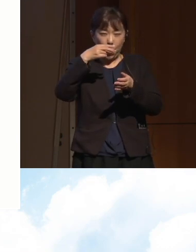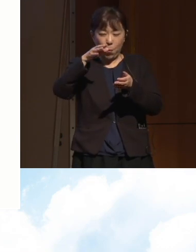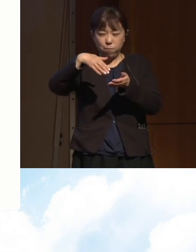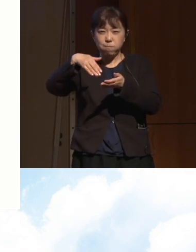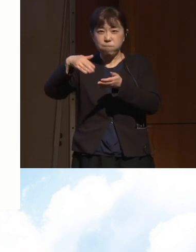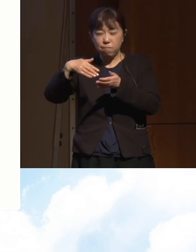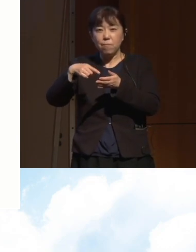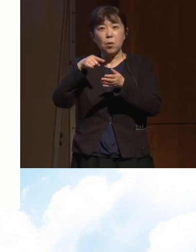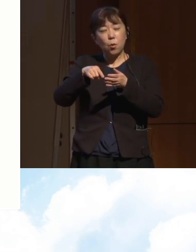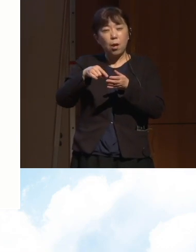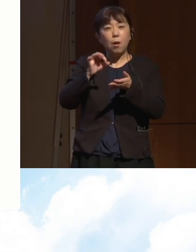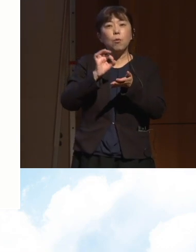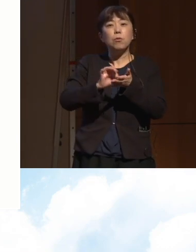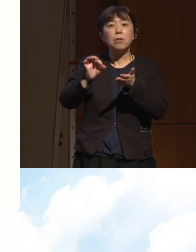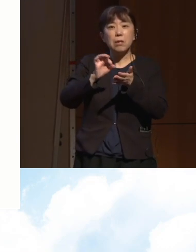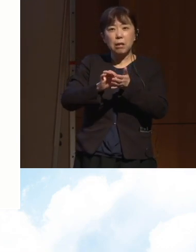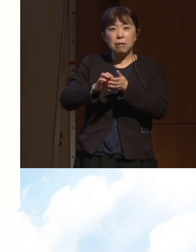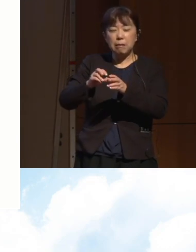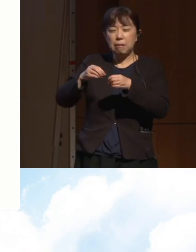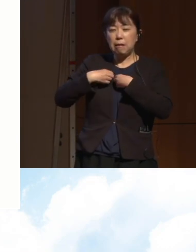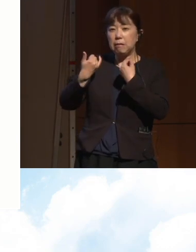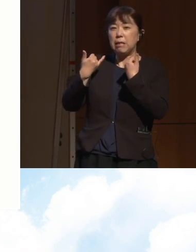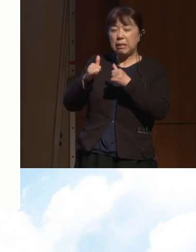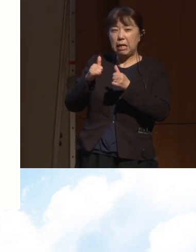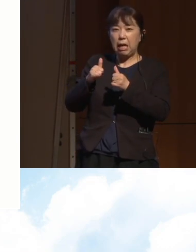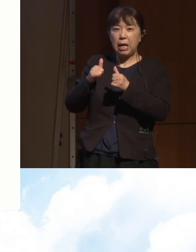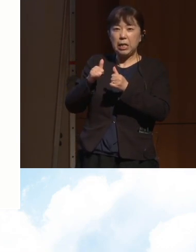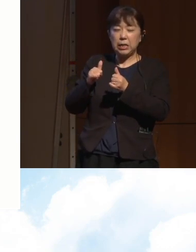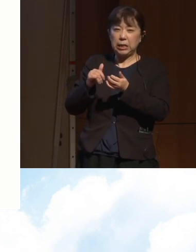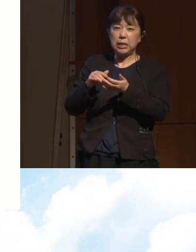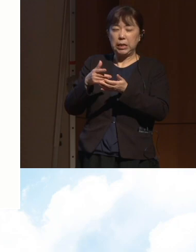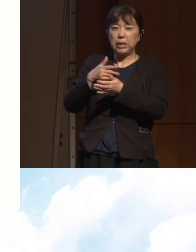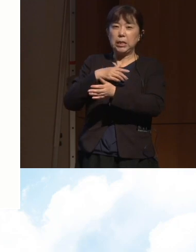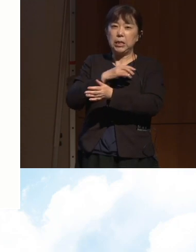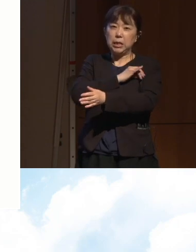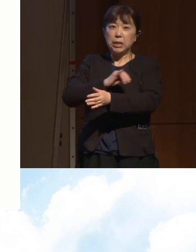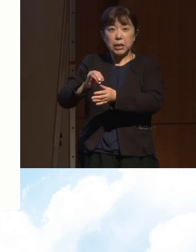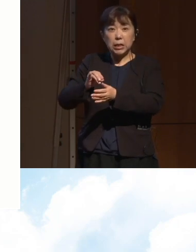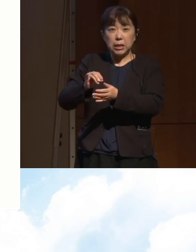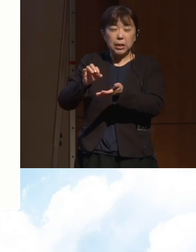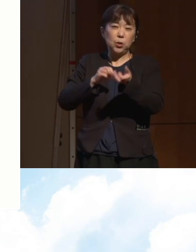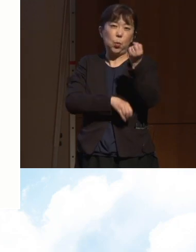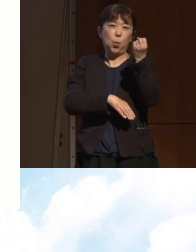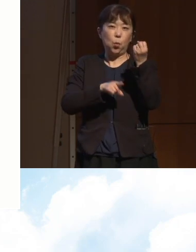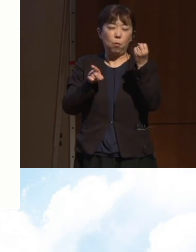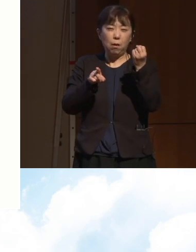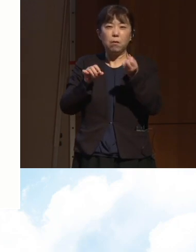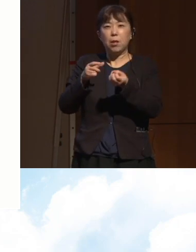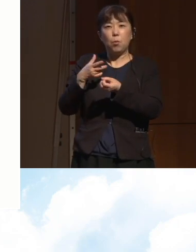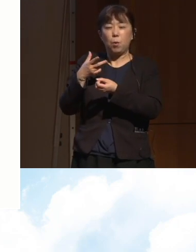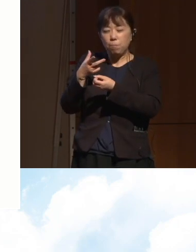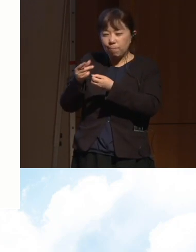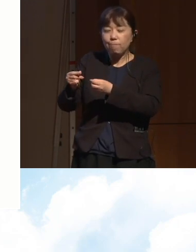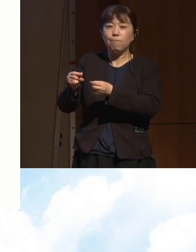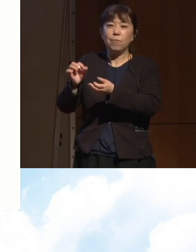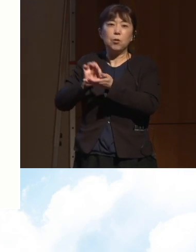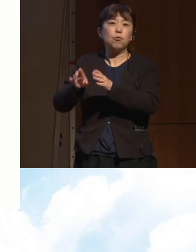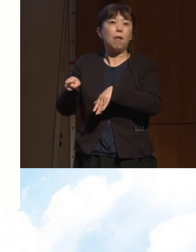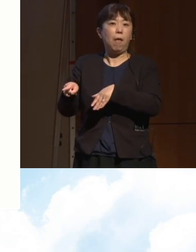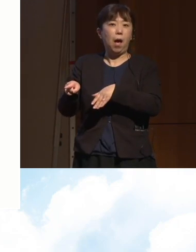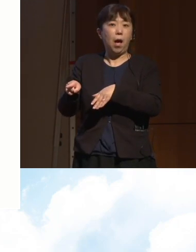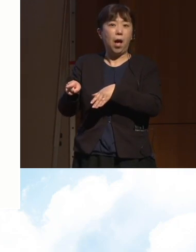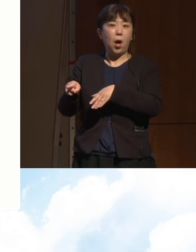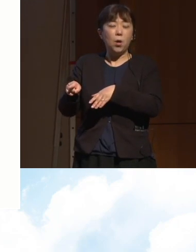It turned out that 7 of the 8 patients who he infused lived. So he basically flipped the